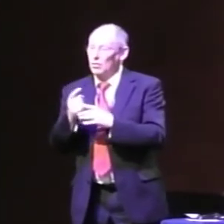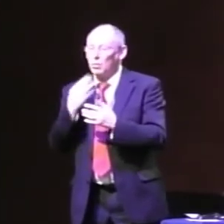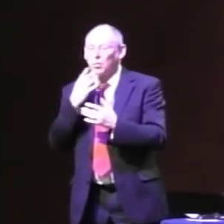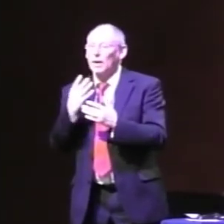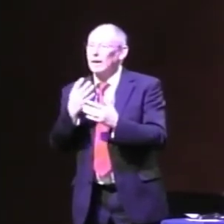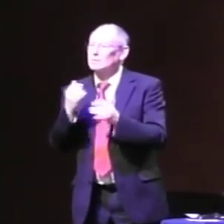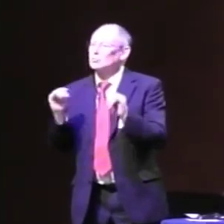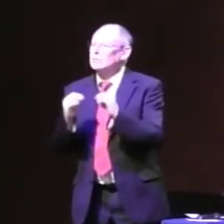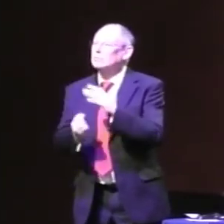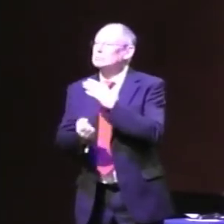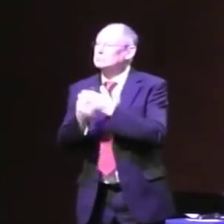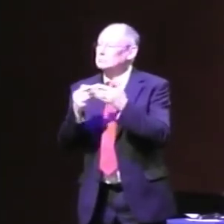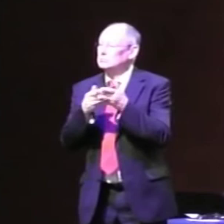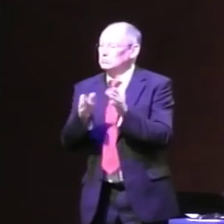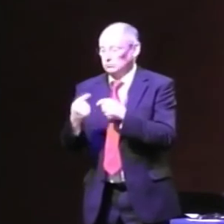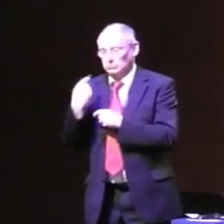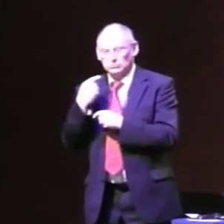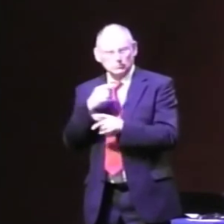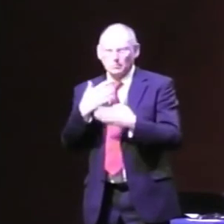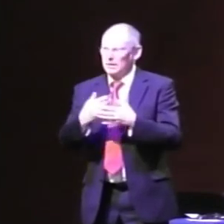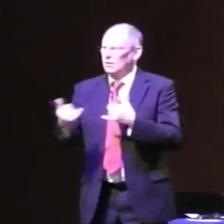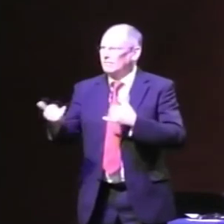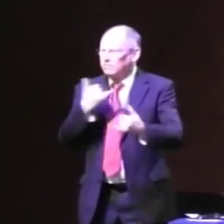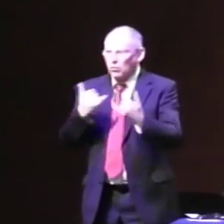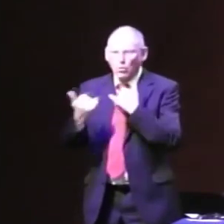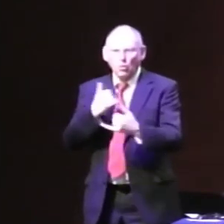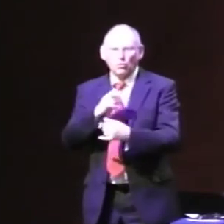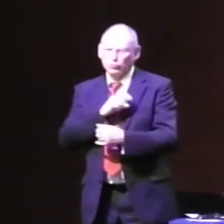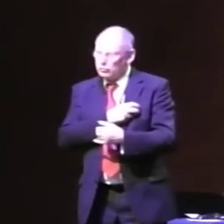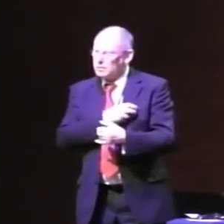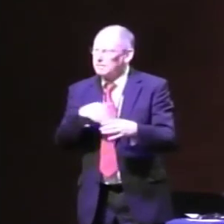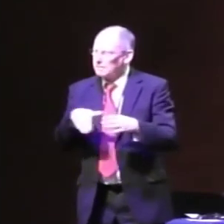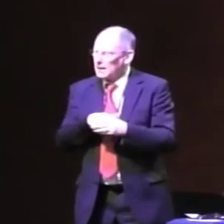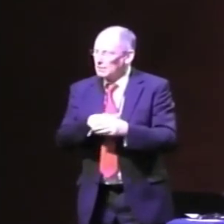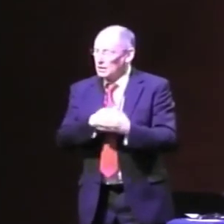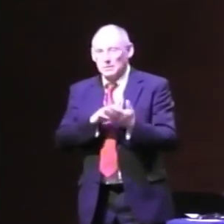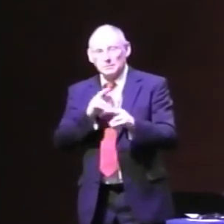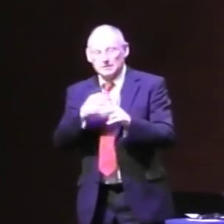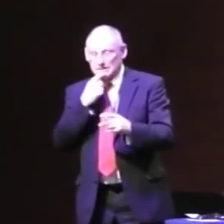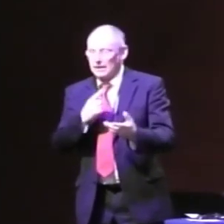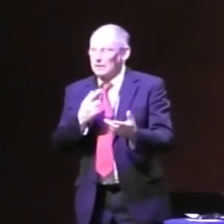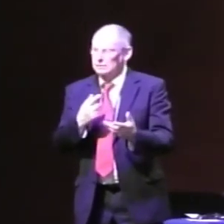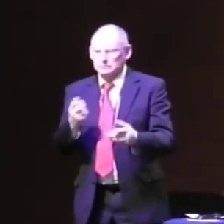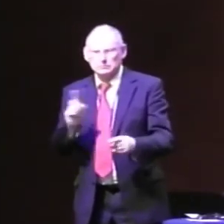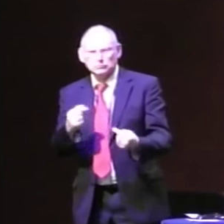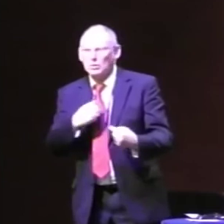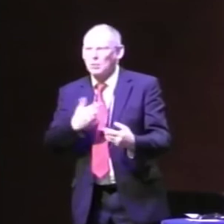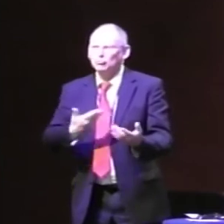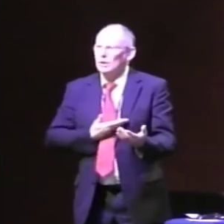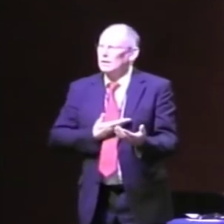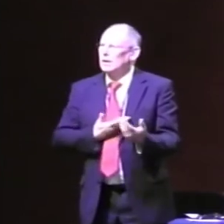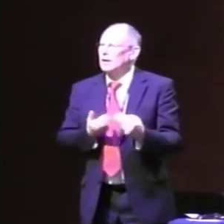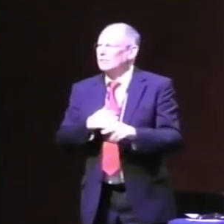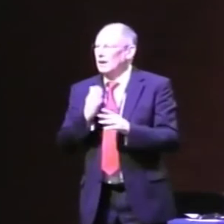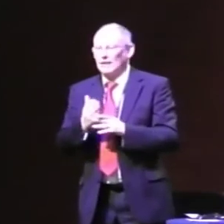this crisis broke, we got phone calls from trade union members who are parents saying, you know, what are our rights if we suddenly